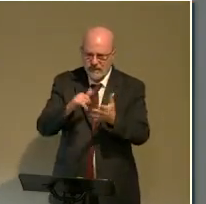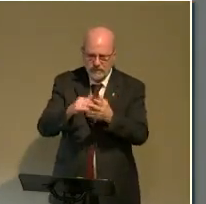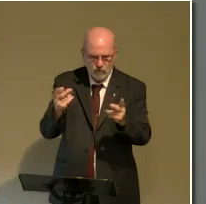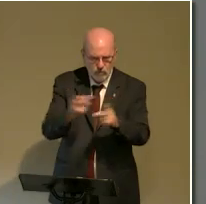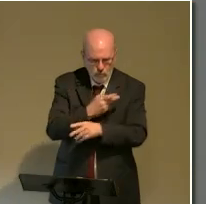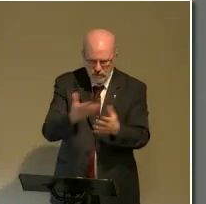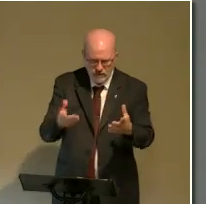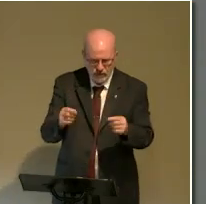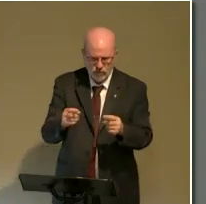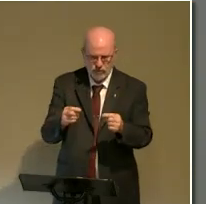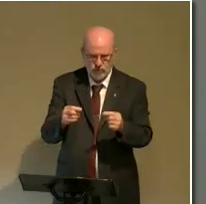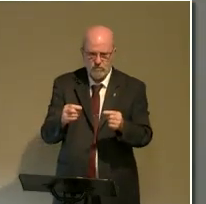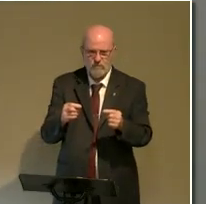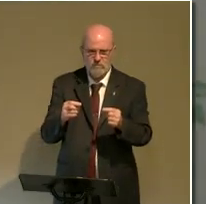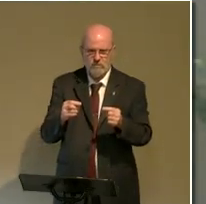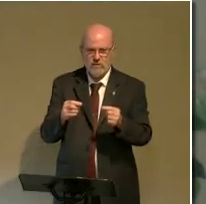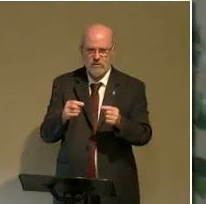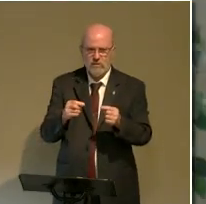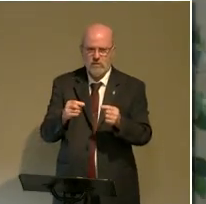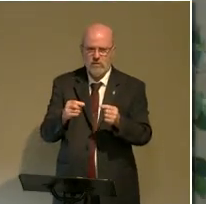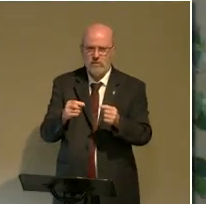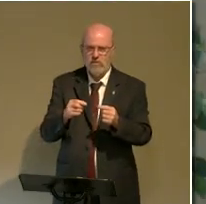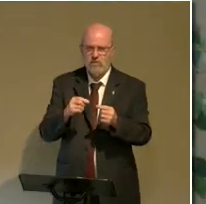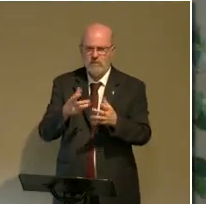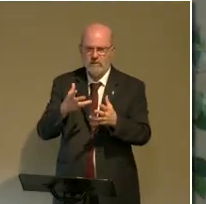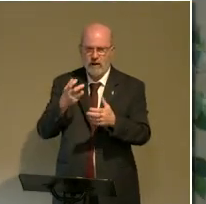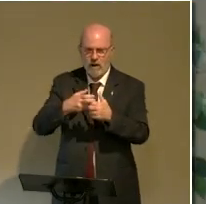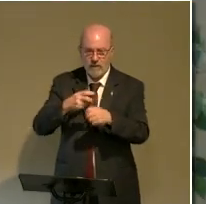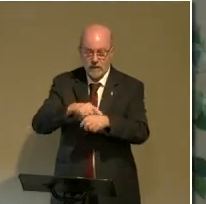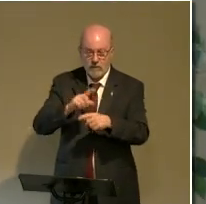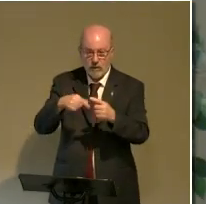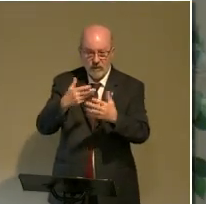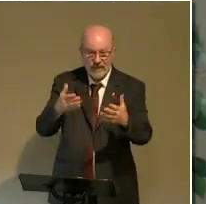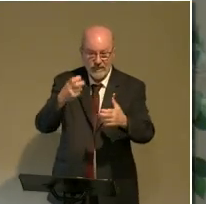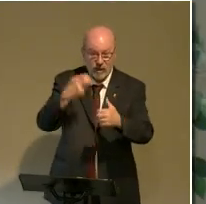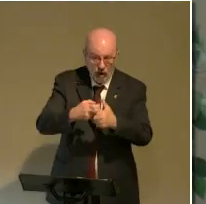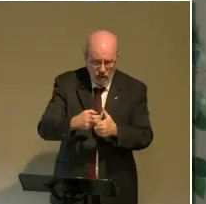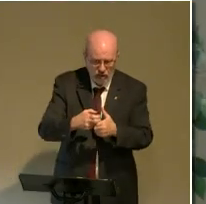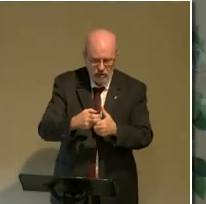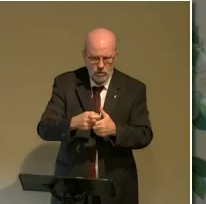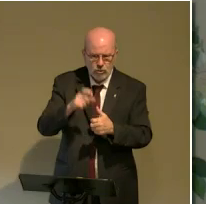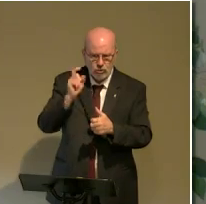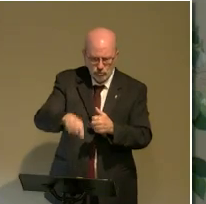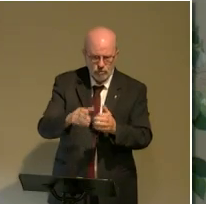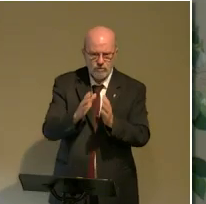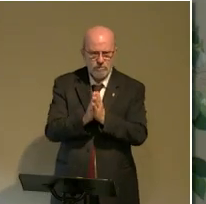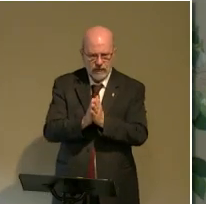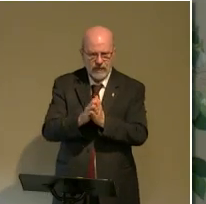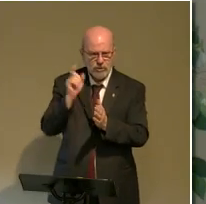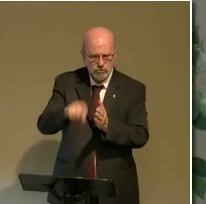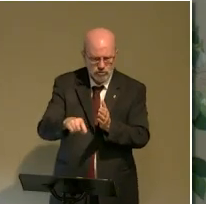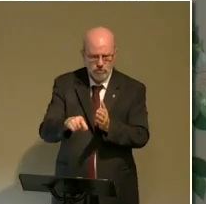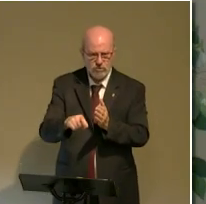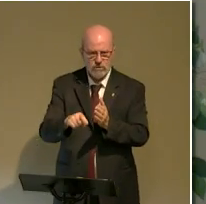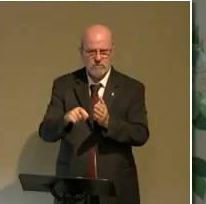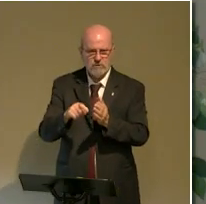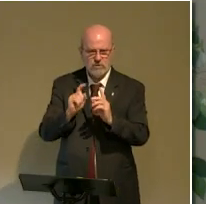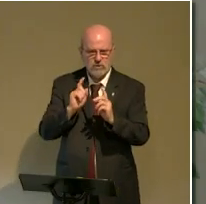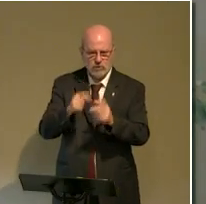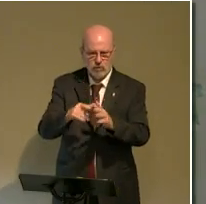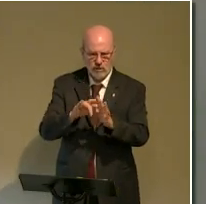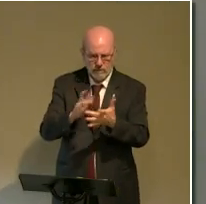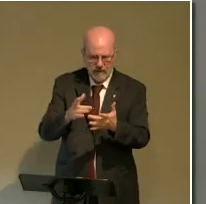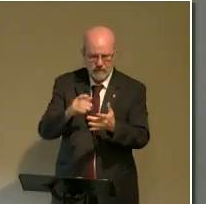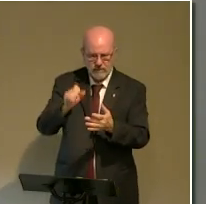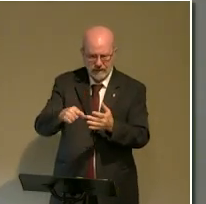You're going to have a very, very hard time. When things get hard, you should pray. You should go to the